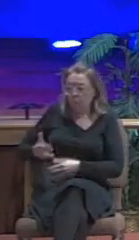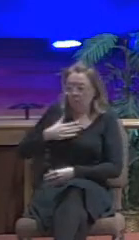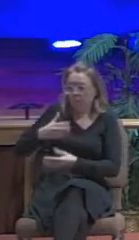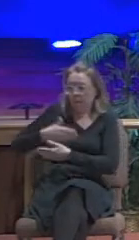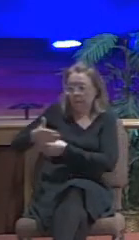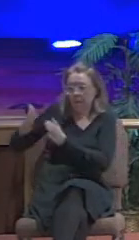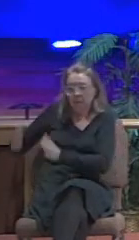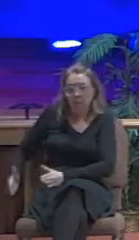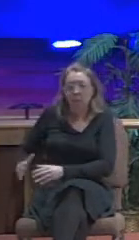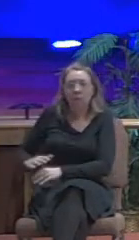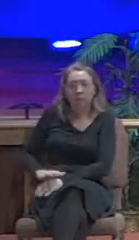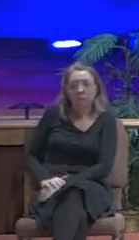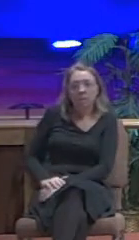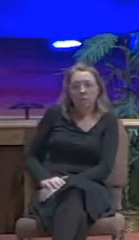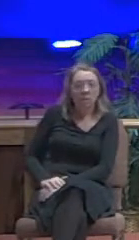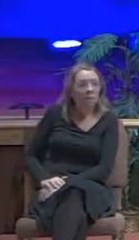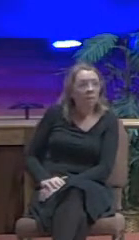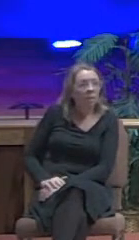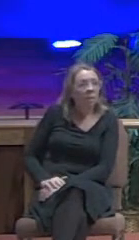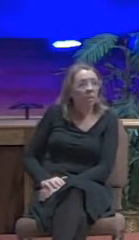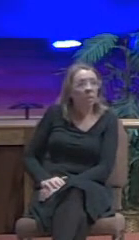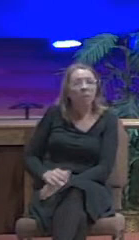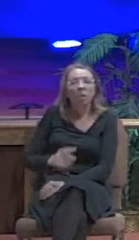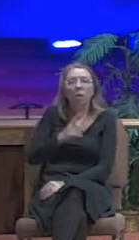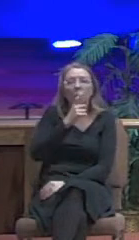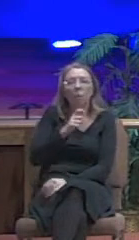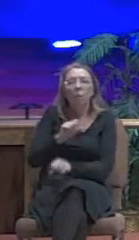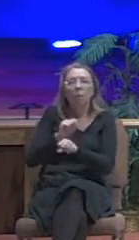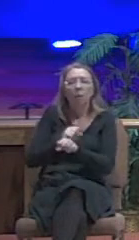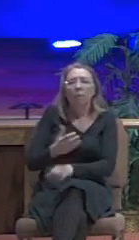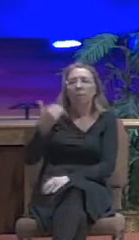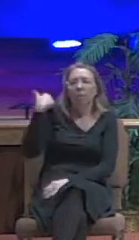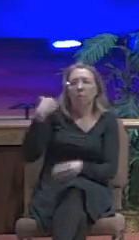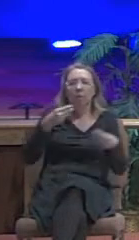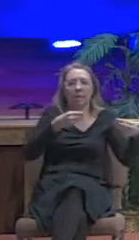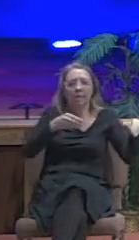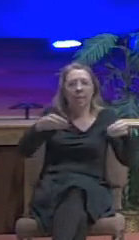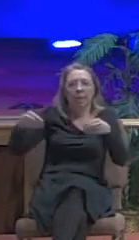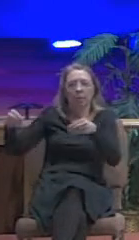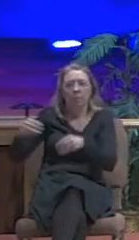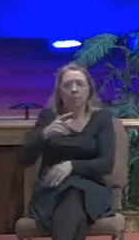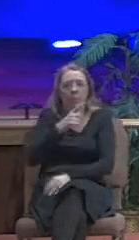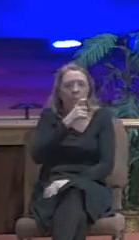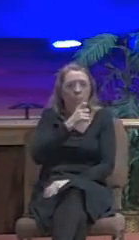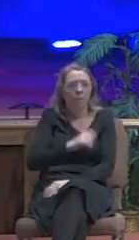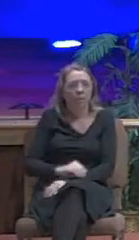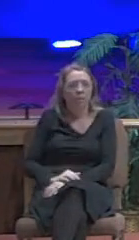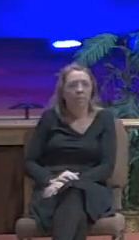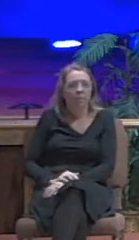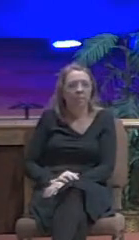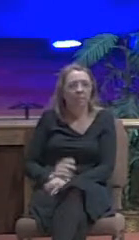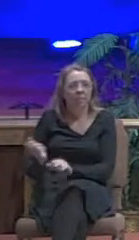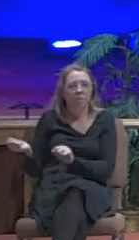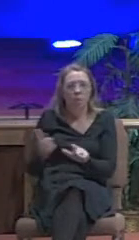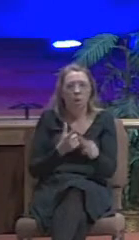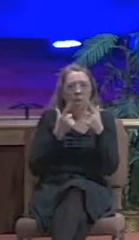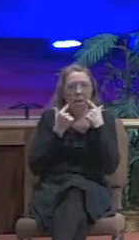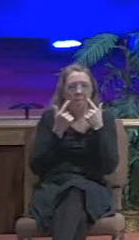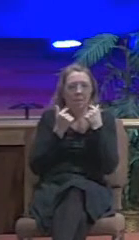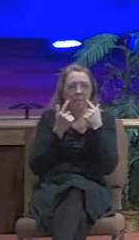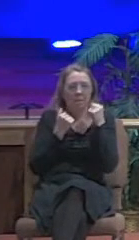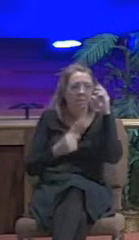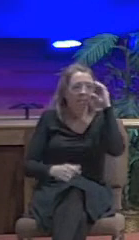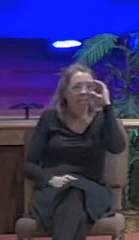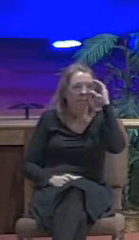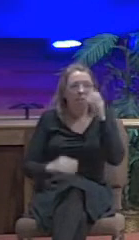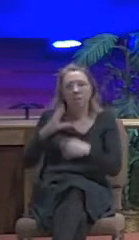How many here had a job in sales? Anybody? Salespeople here sometime in your lifetime? You know, at the end of the month, right, you have the